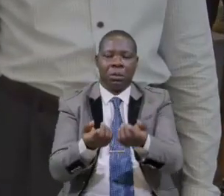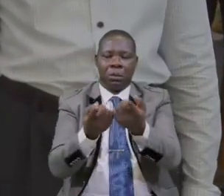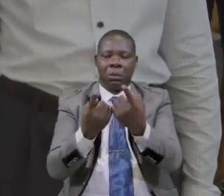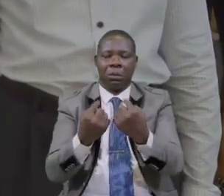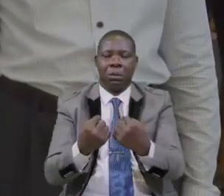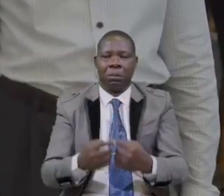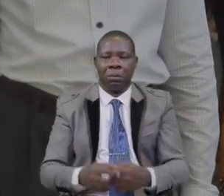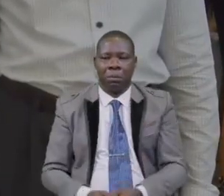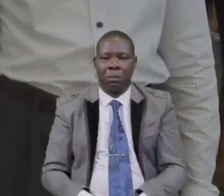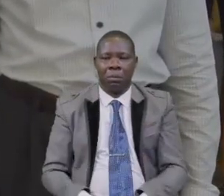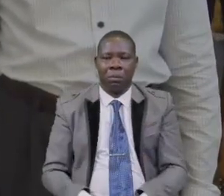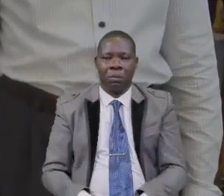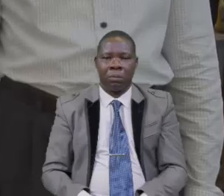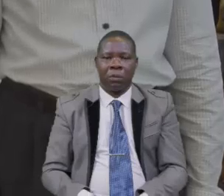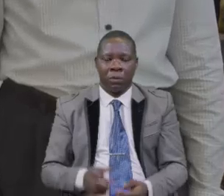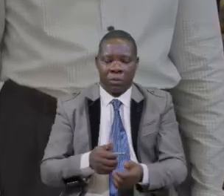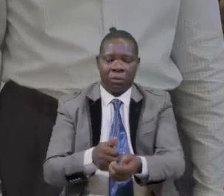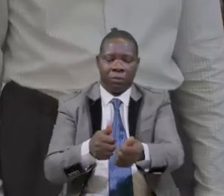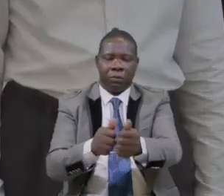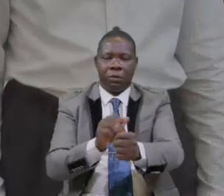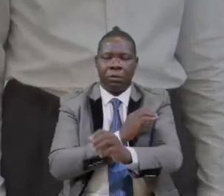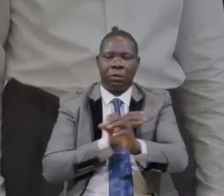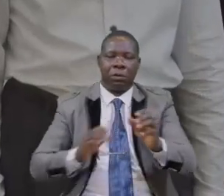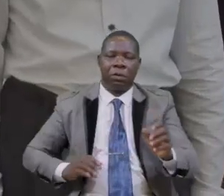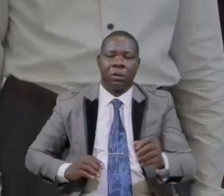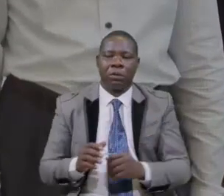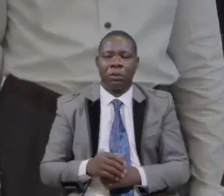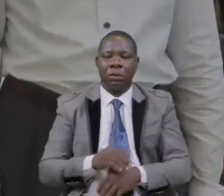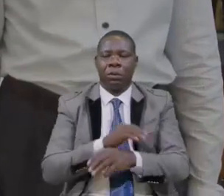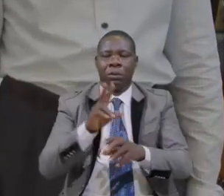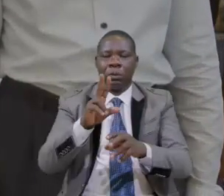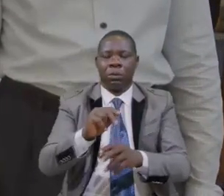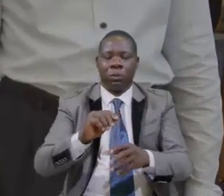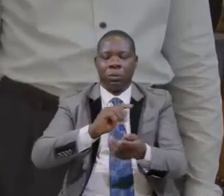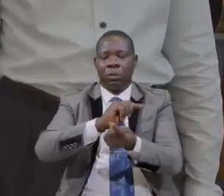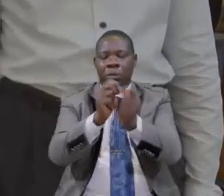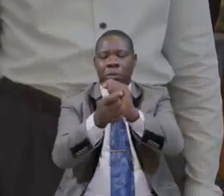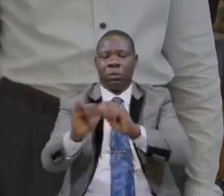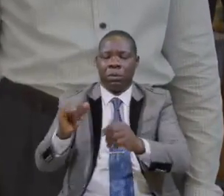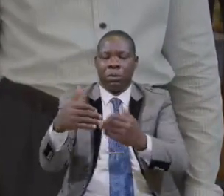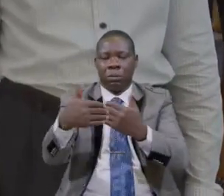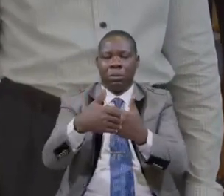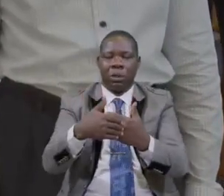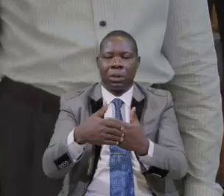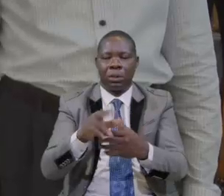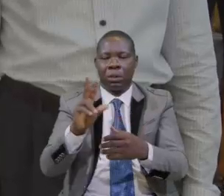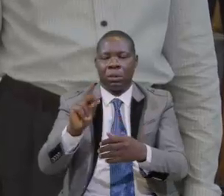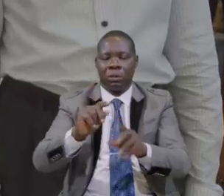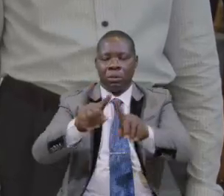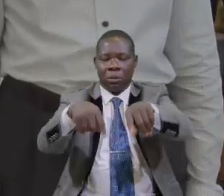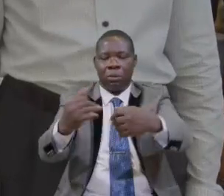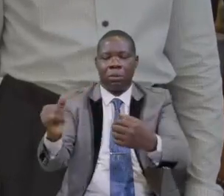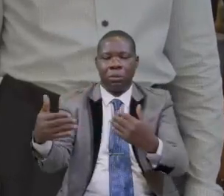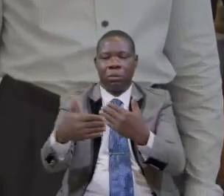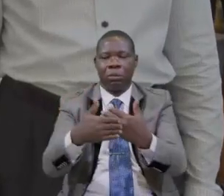Follow Christ, not turning back, no turning back.